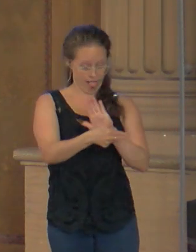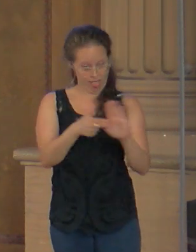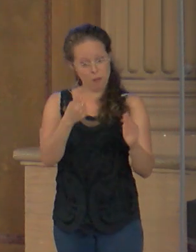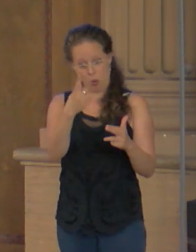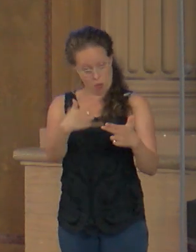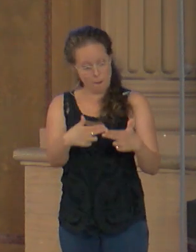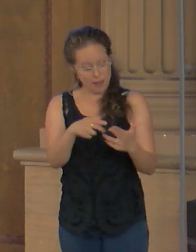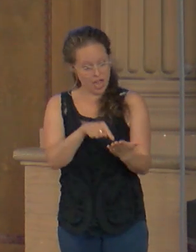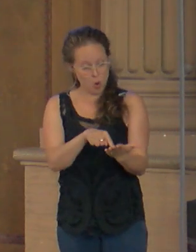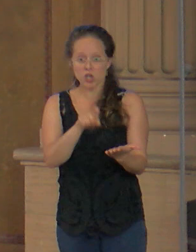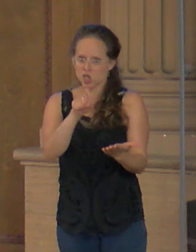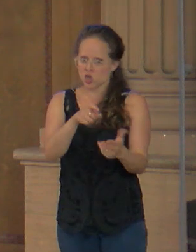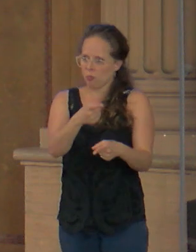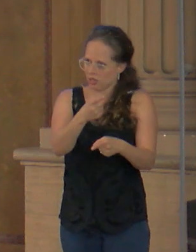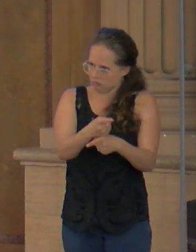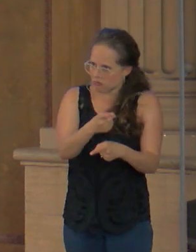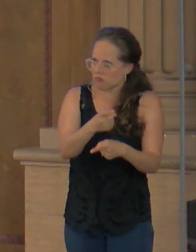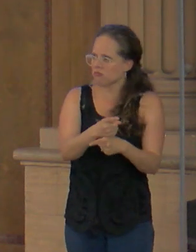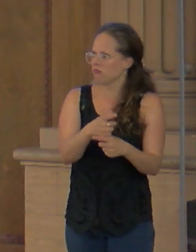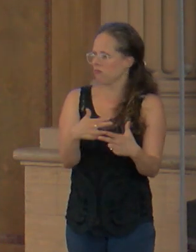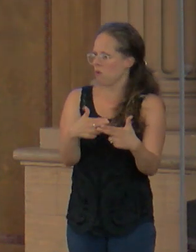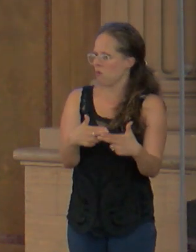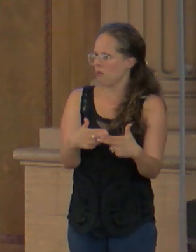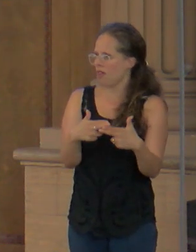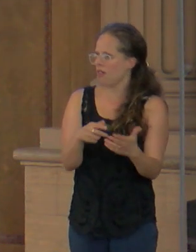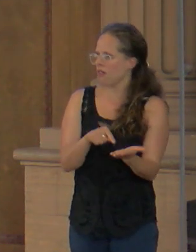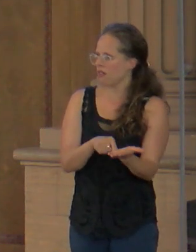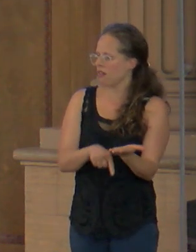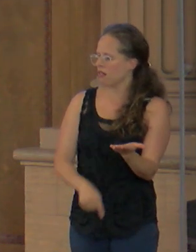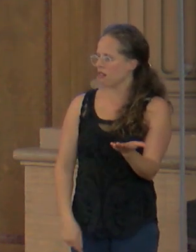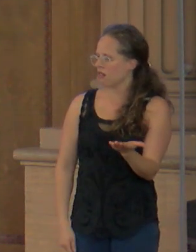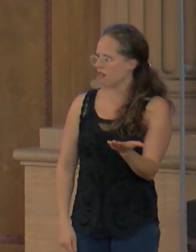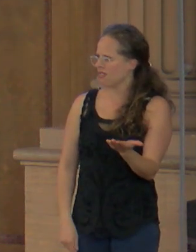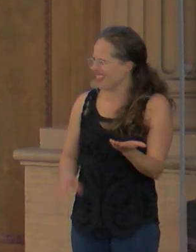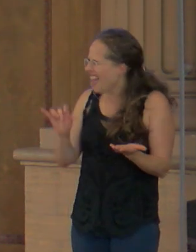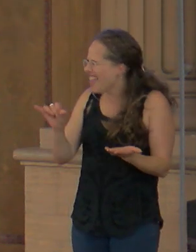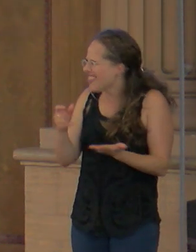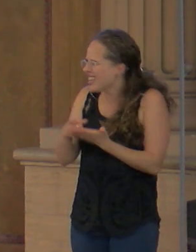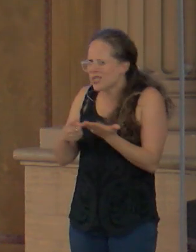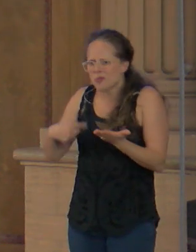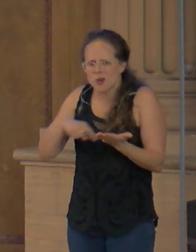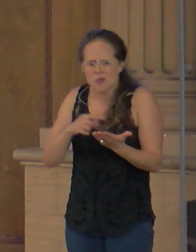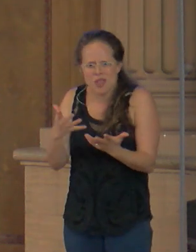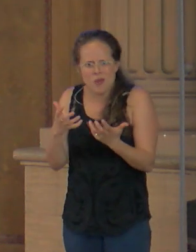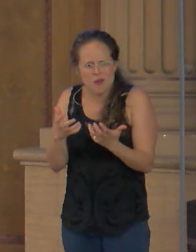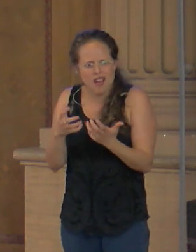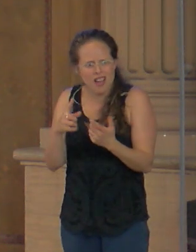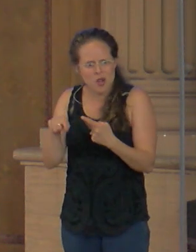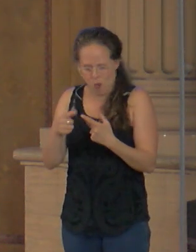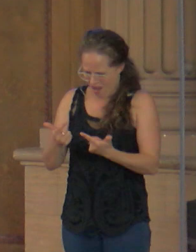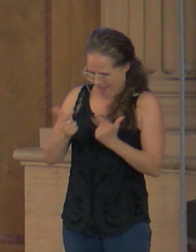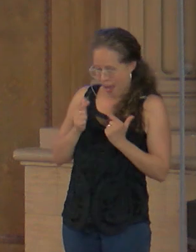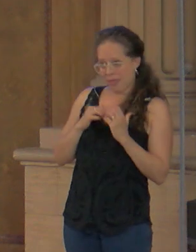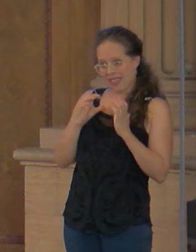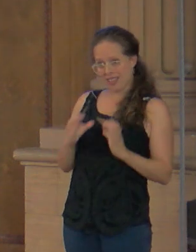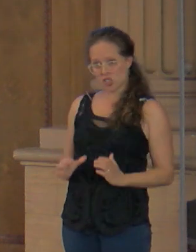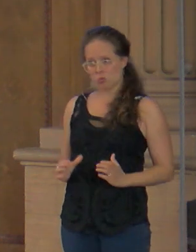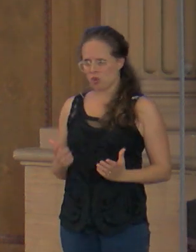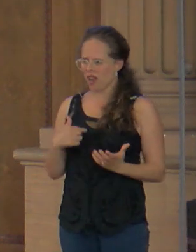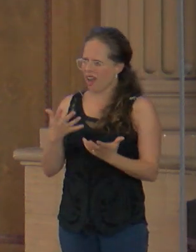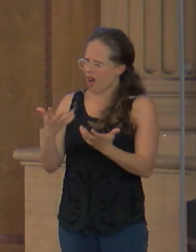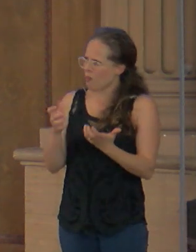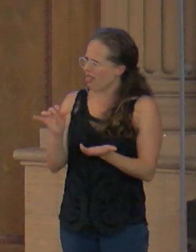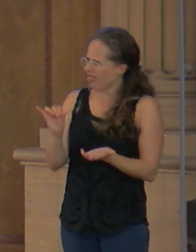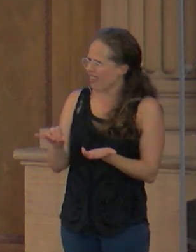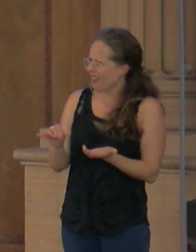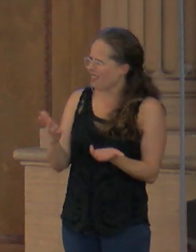stone should weigh. And we all know that this is how we want to be treated. I mean, we just take for granted that we are being treated this way. We